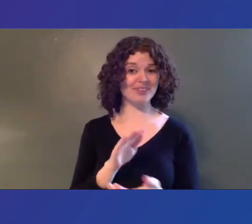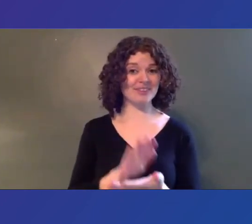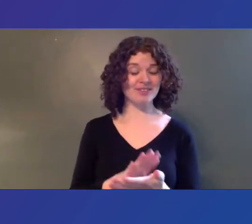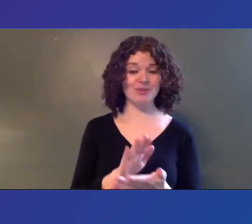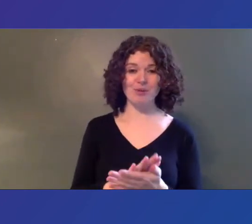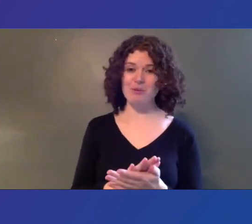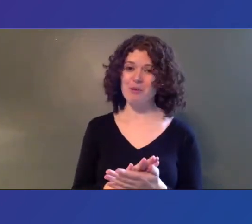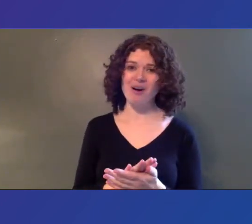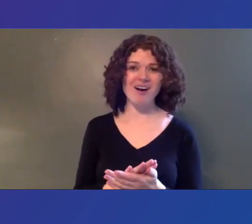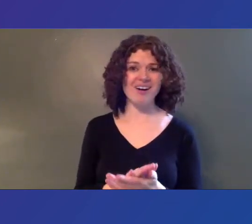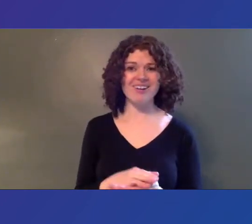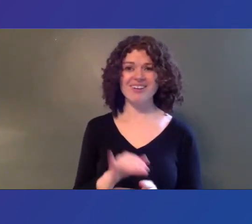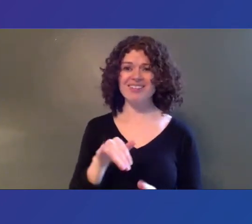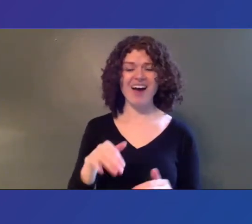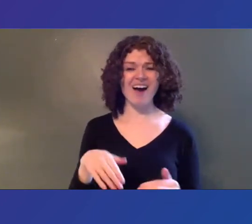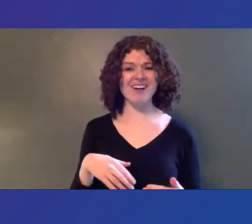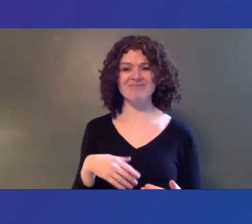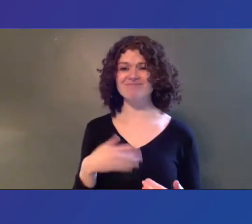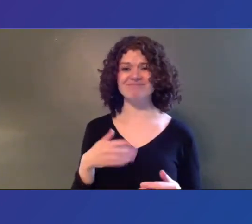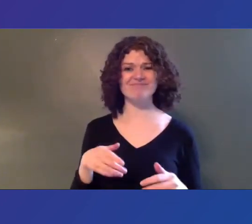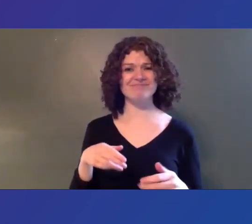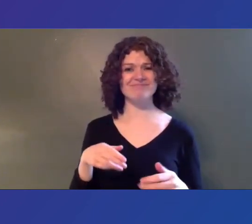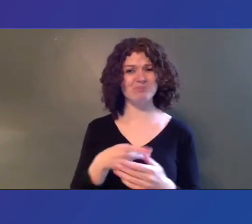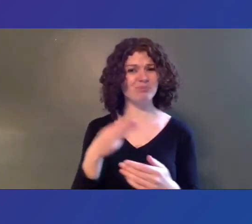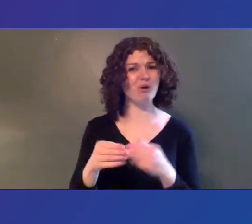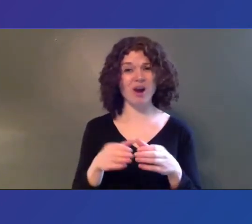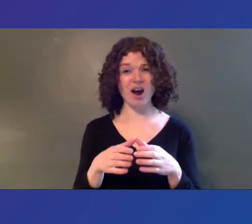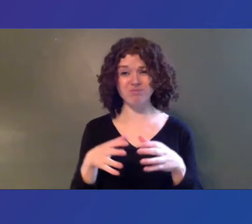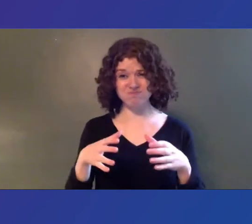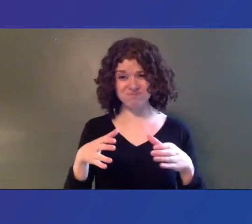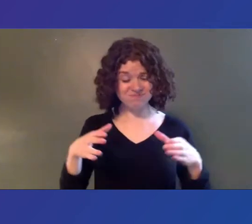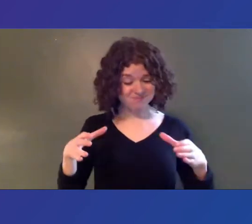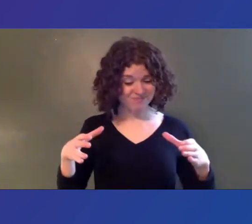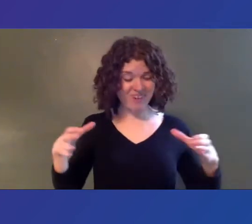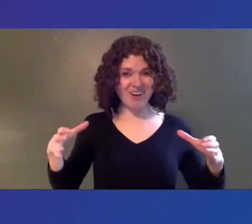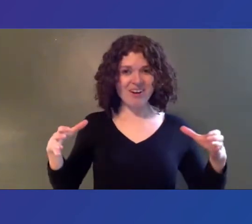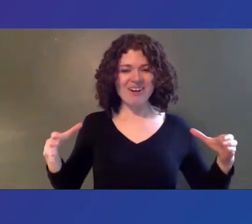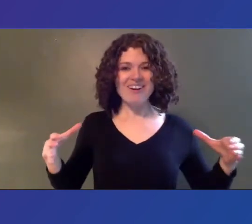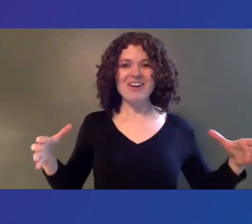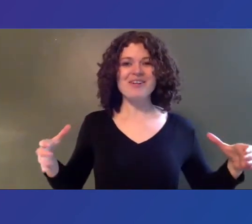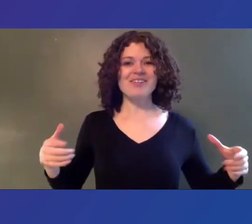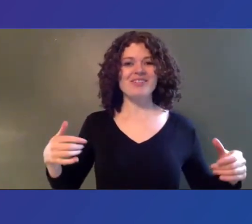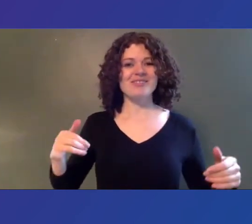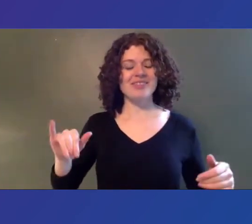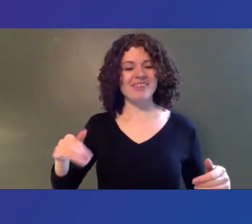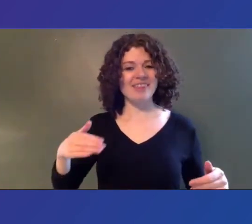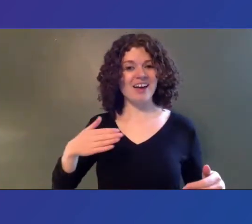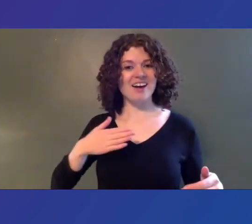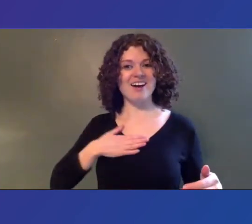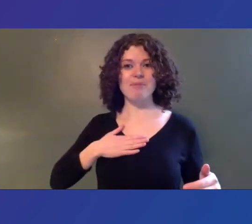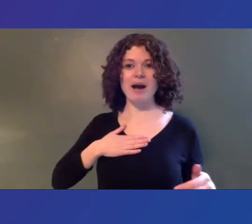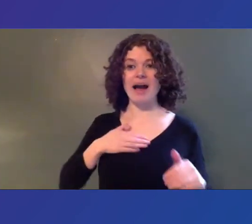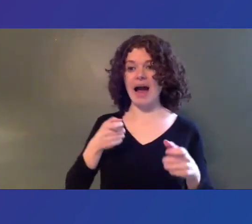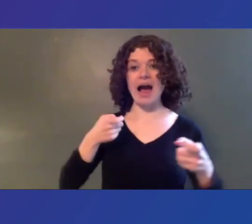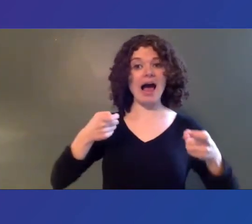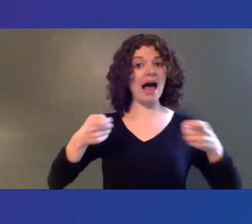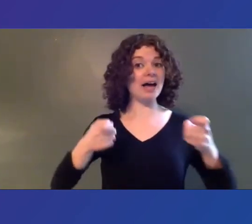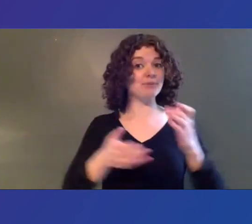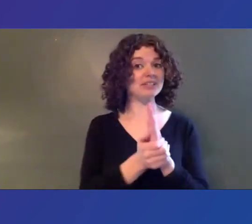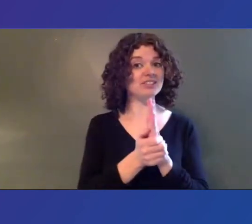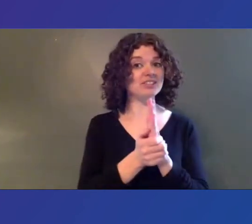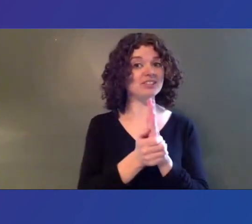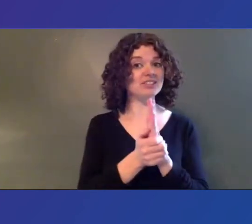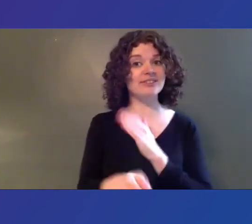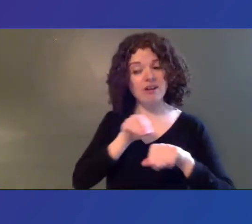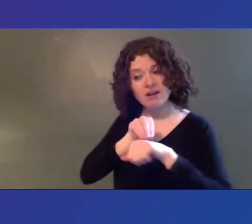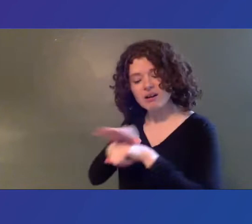amazing, like really big program that allowed me to develop my administration skills. And that's how I end up actually